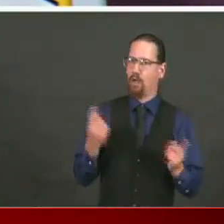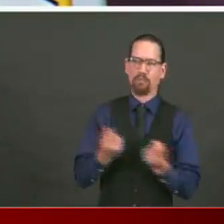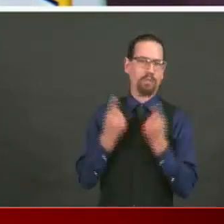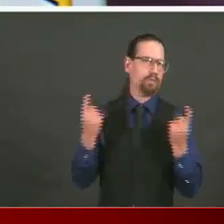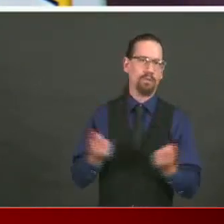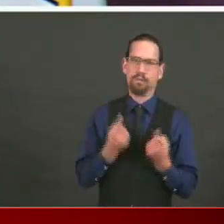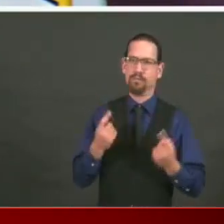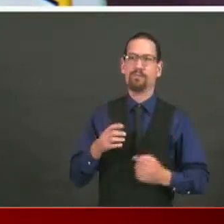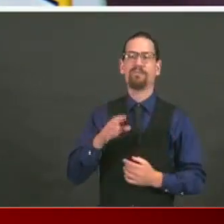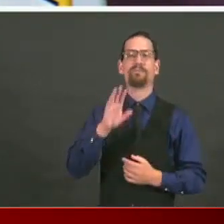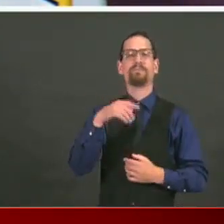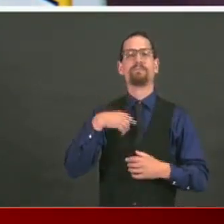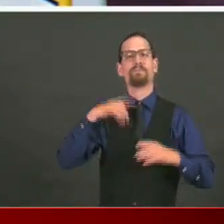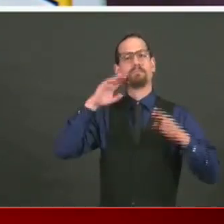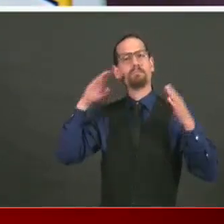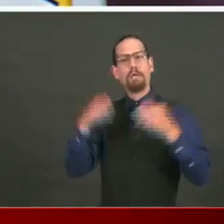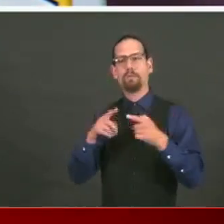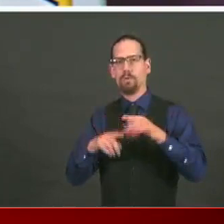competitive advantages,